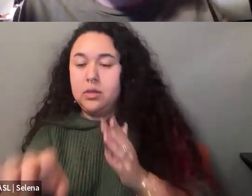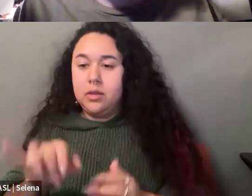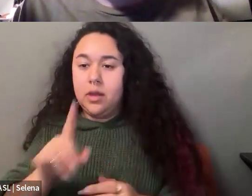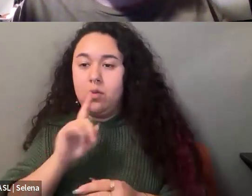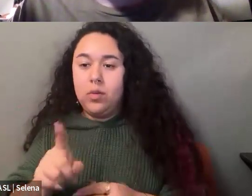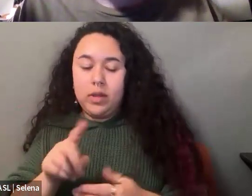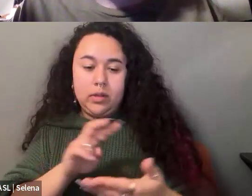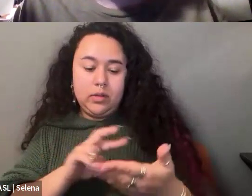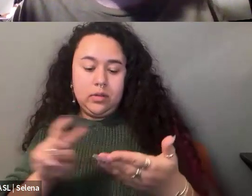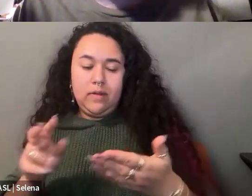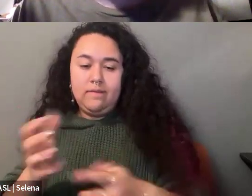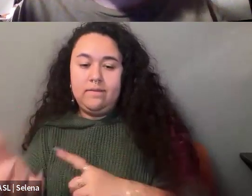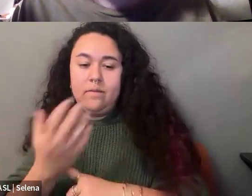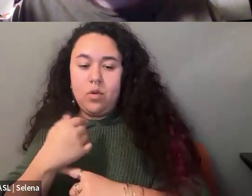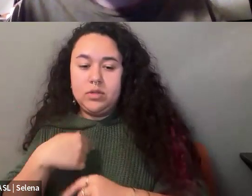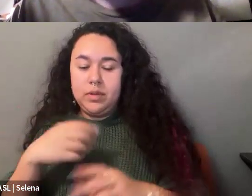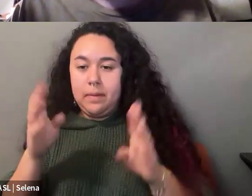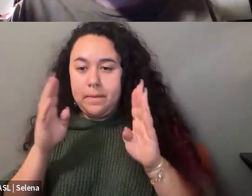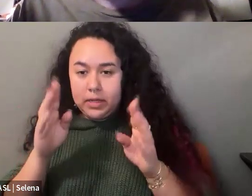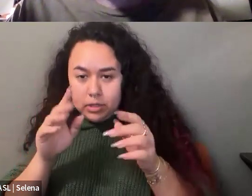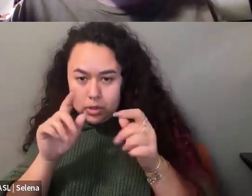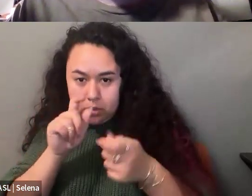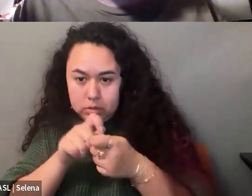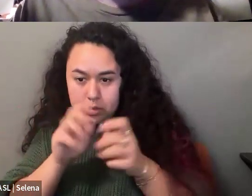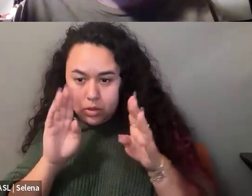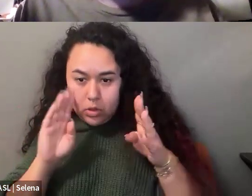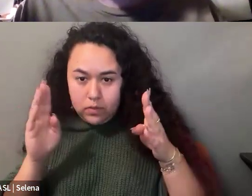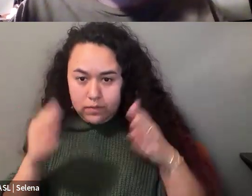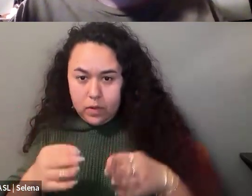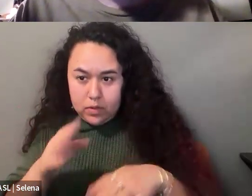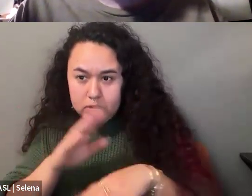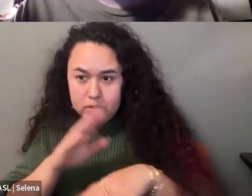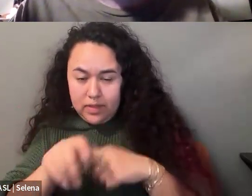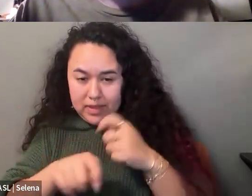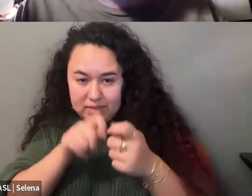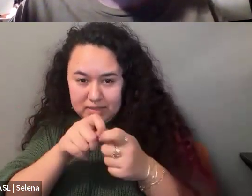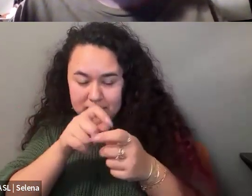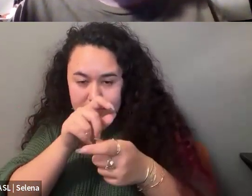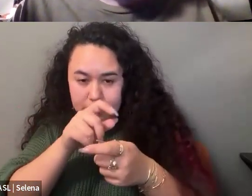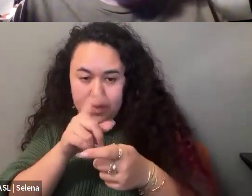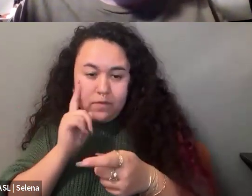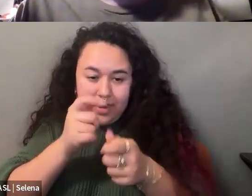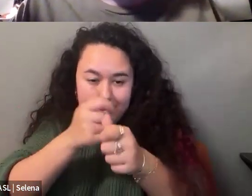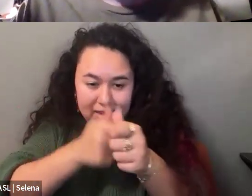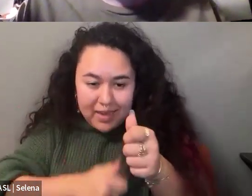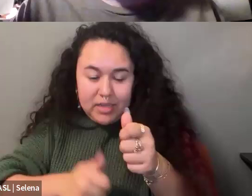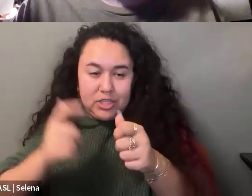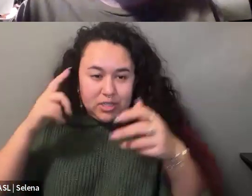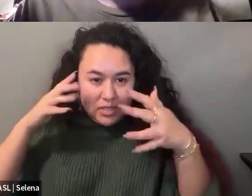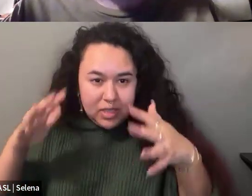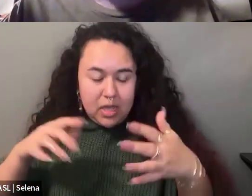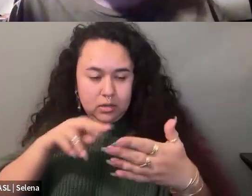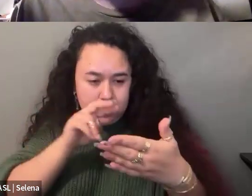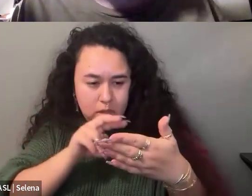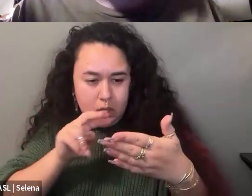really forces me to pay very close attention, notice the intricacies of each sound, and